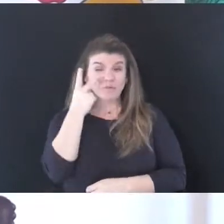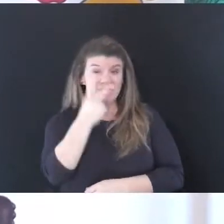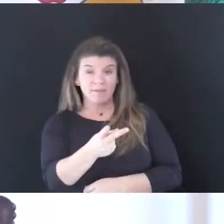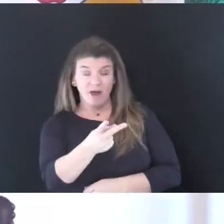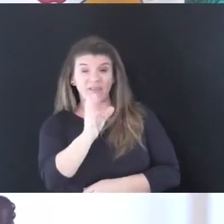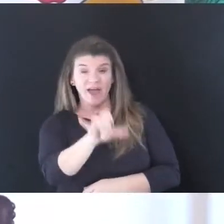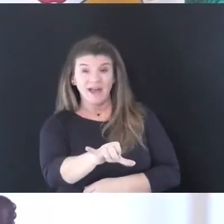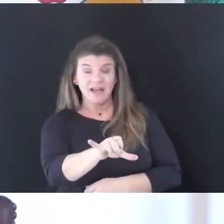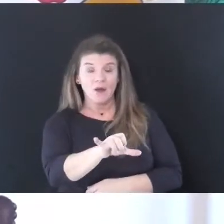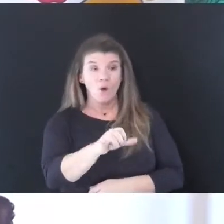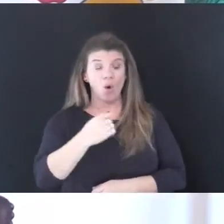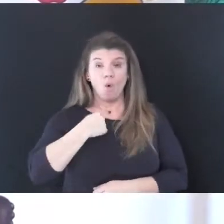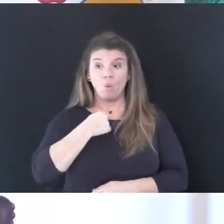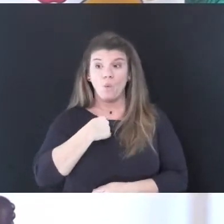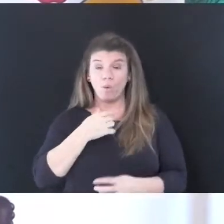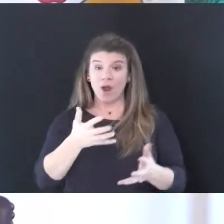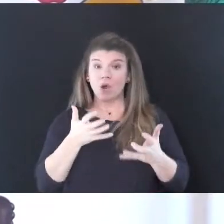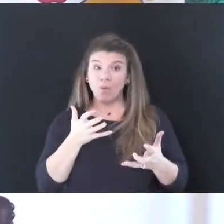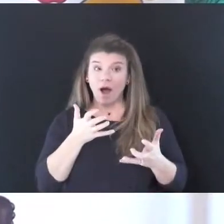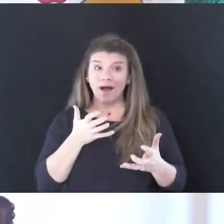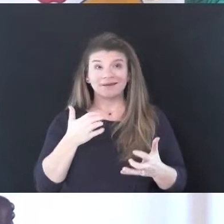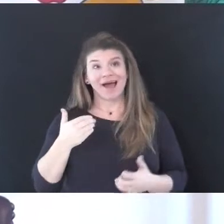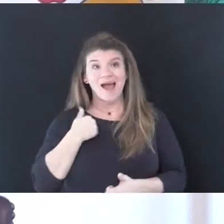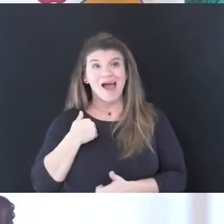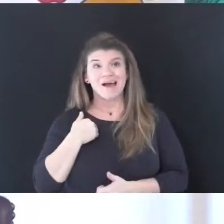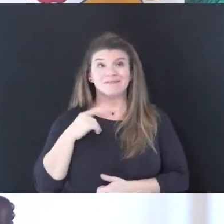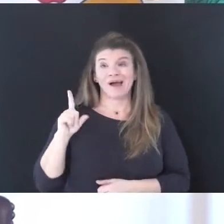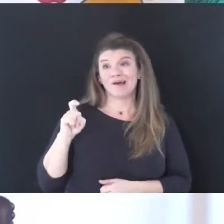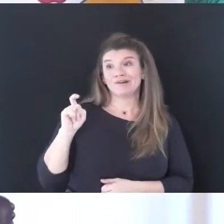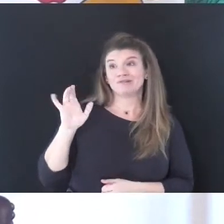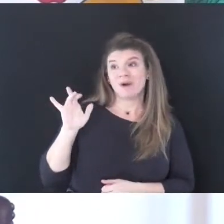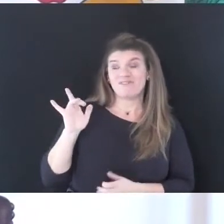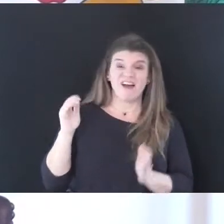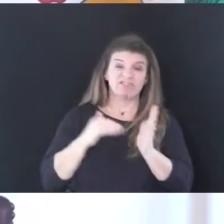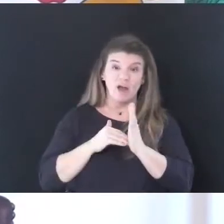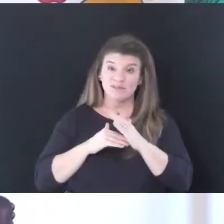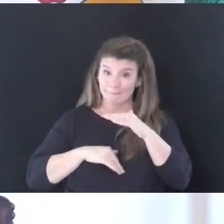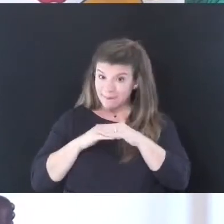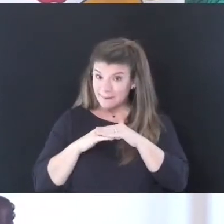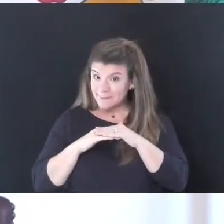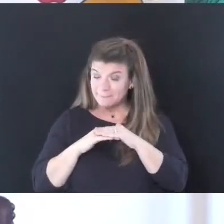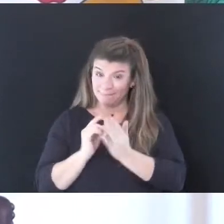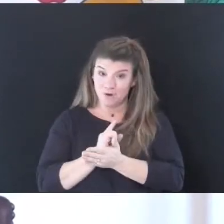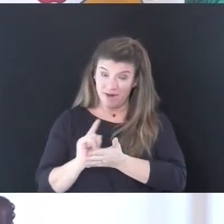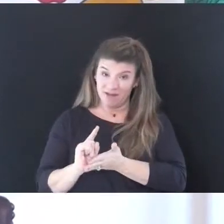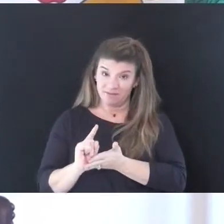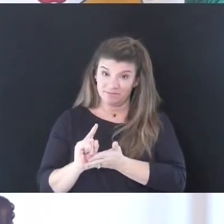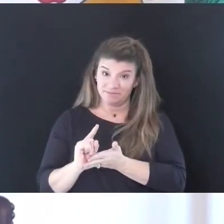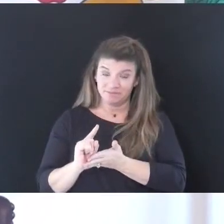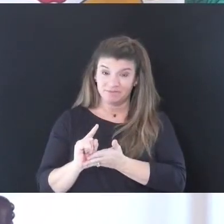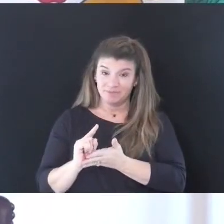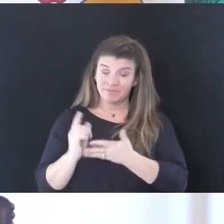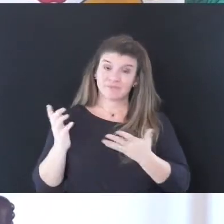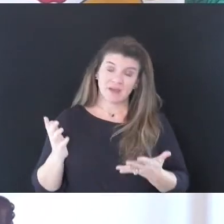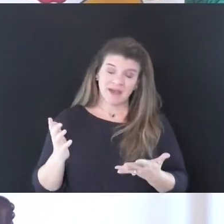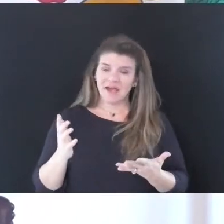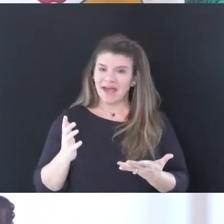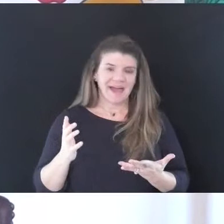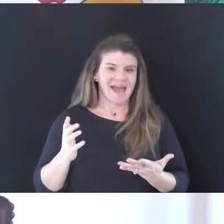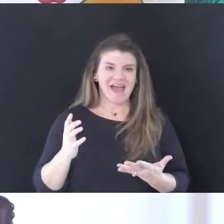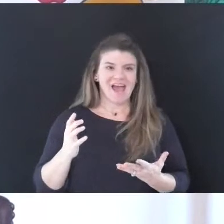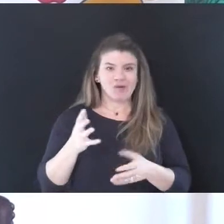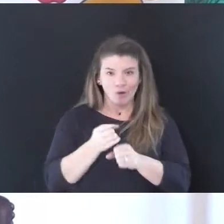about, you know, we'd like to have it at 125,000 minimum a week, you know, and we're